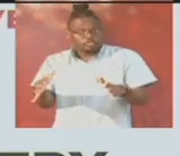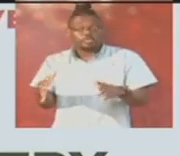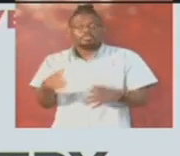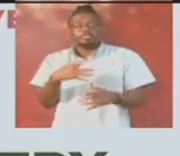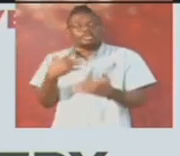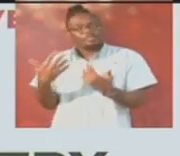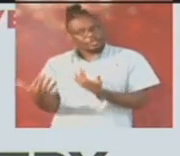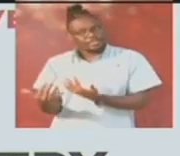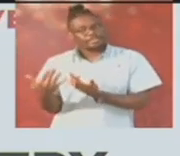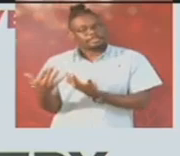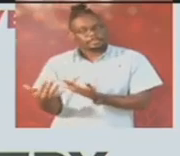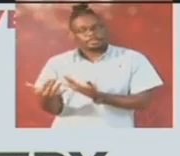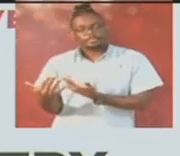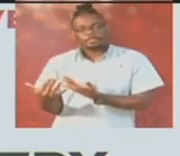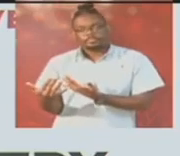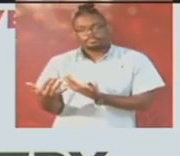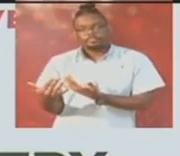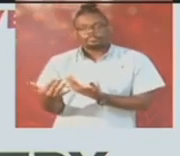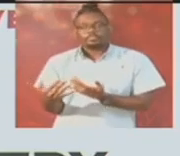shot.